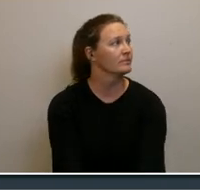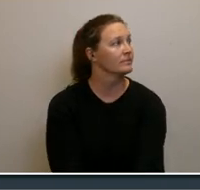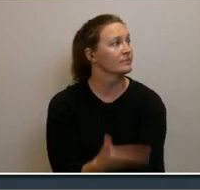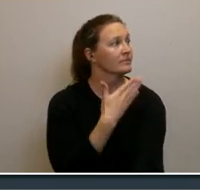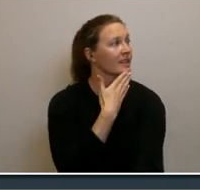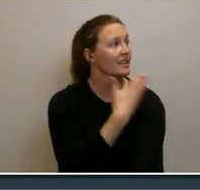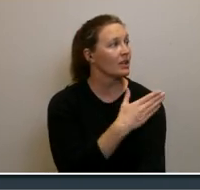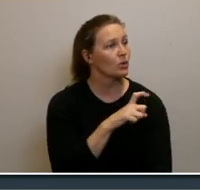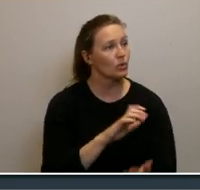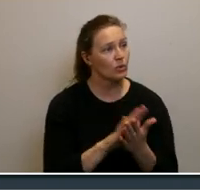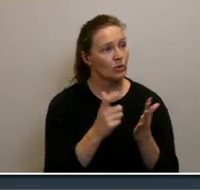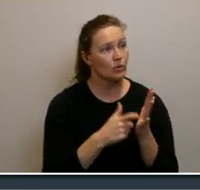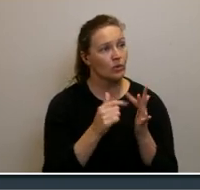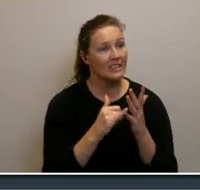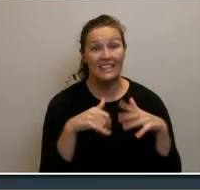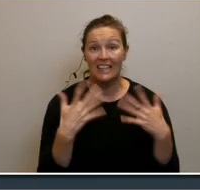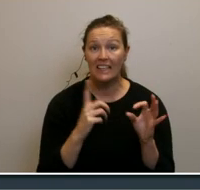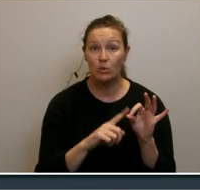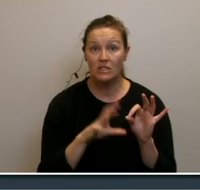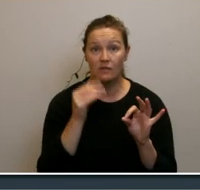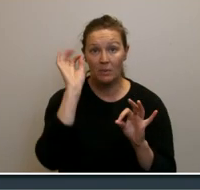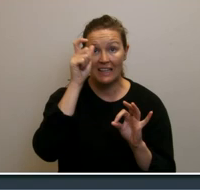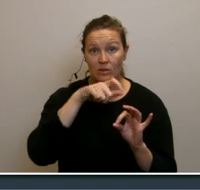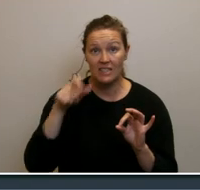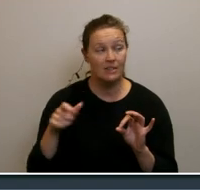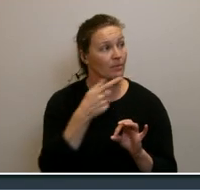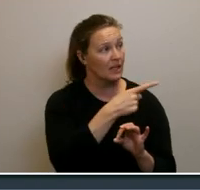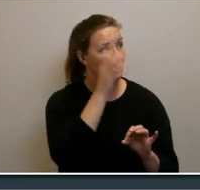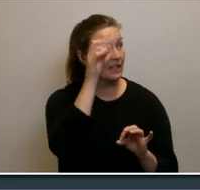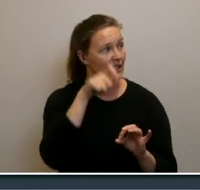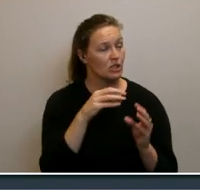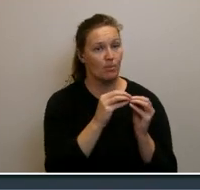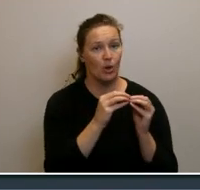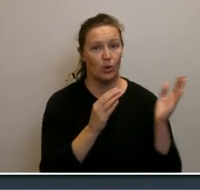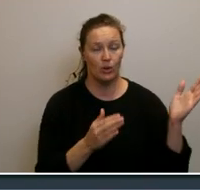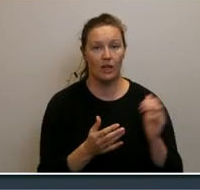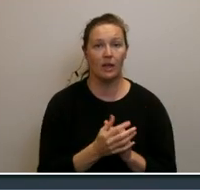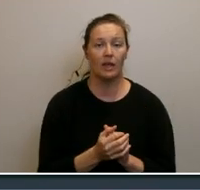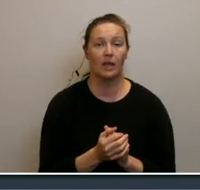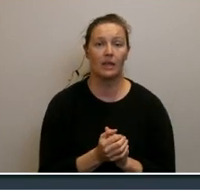Thank you very much, Chris. Are there any questions from councillors? Councillor Bogue. Hi, Chris.